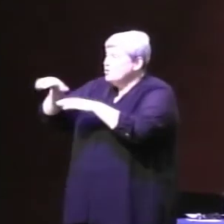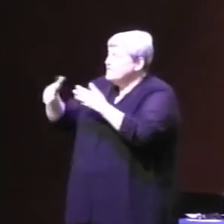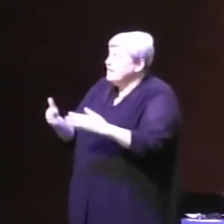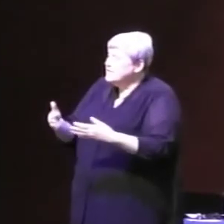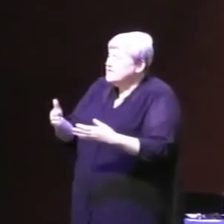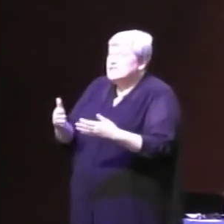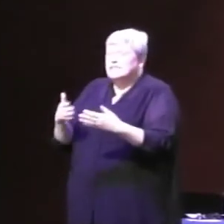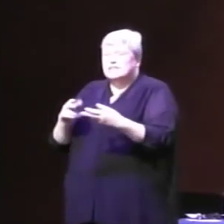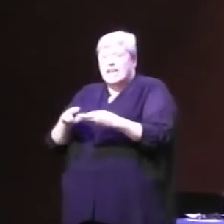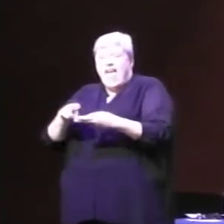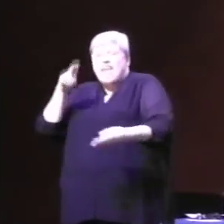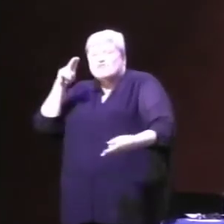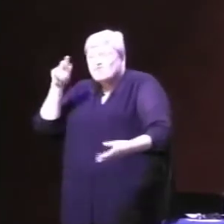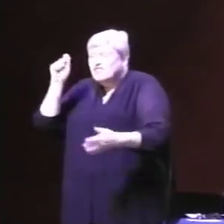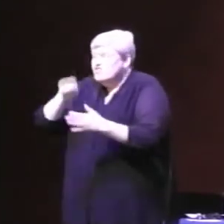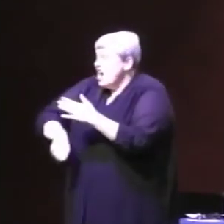in charges for everything from